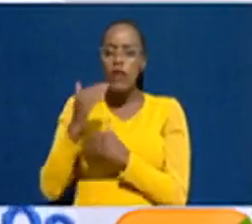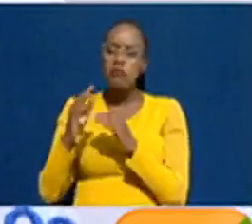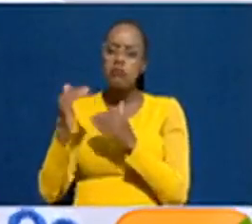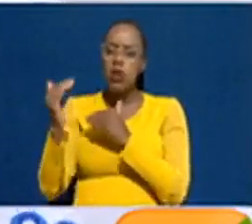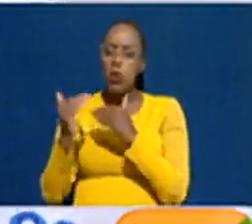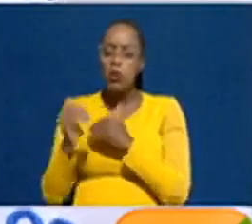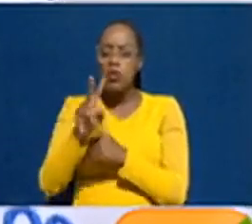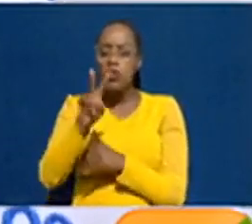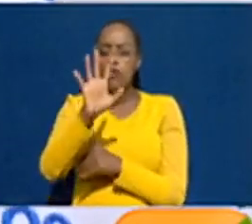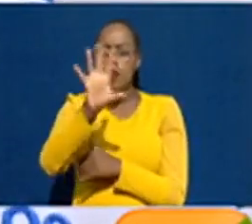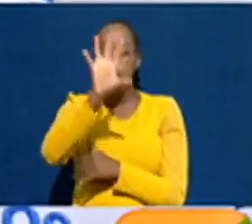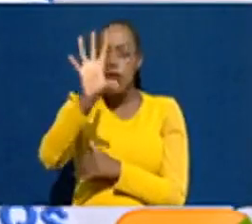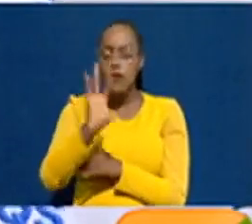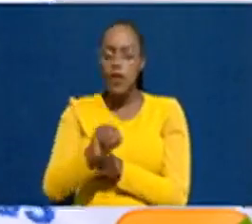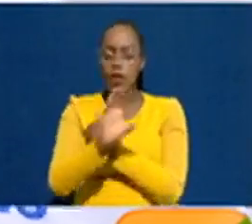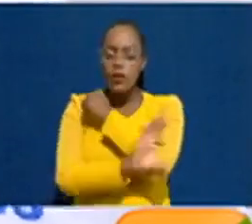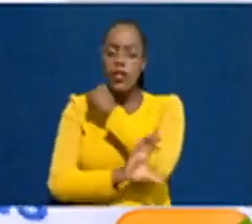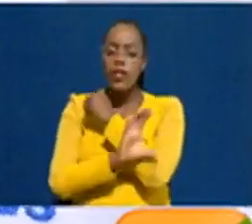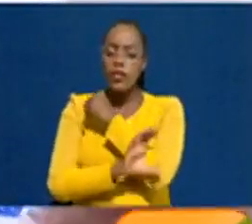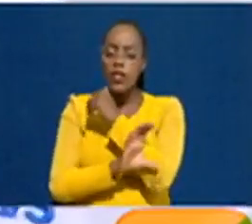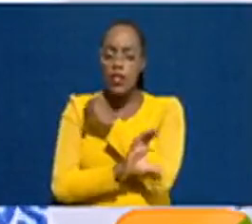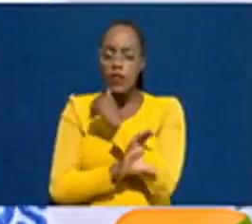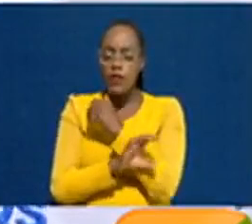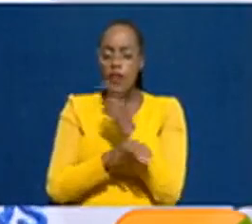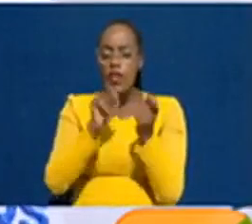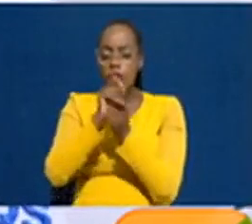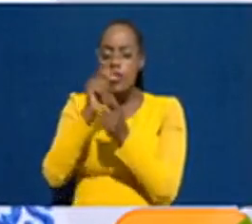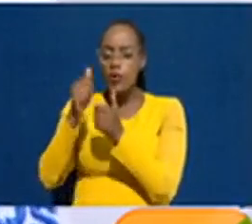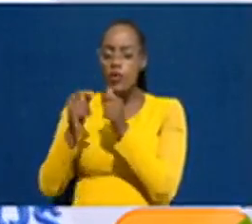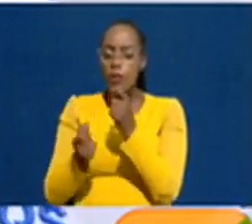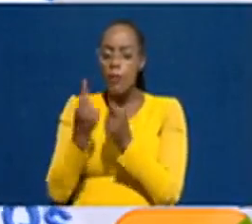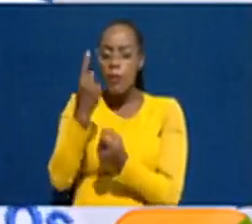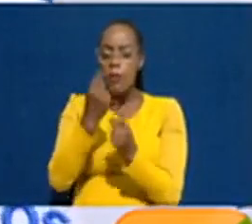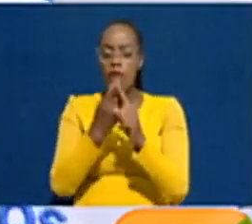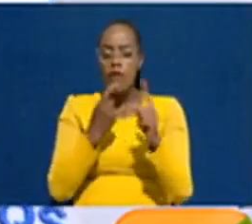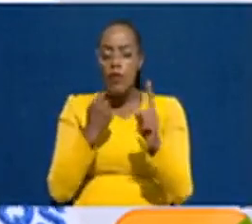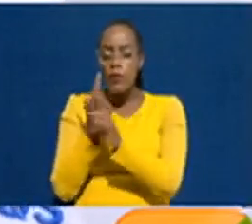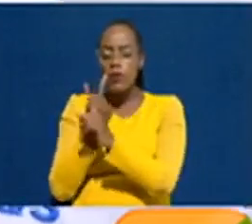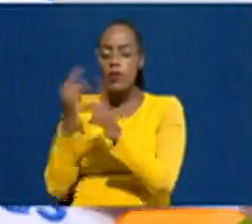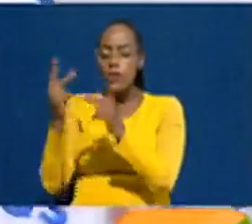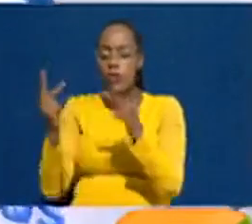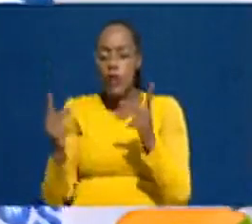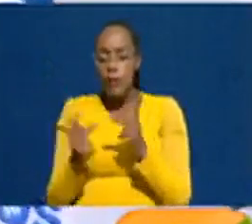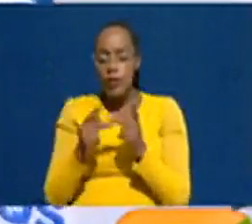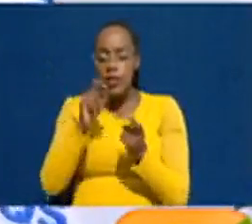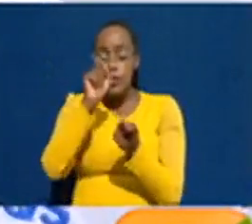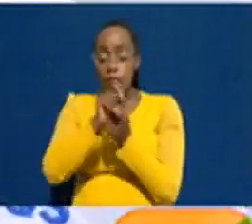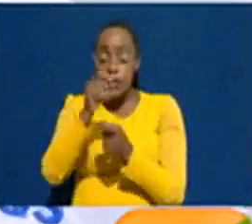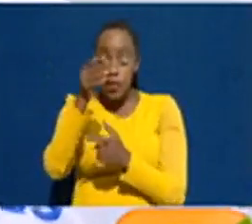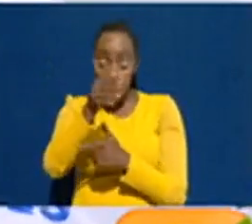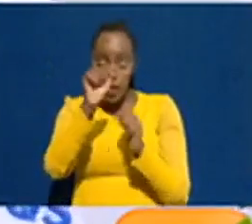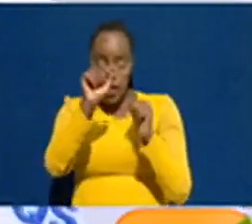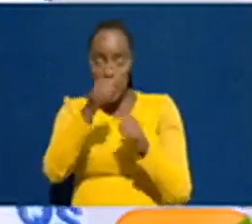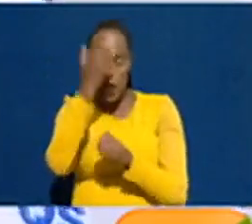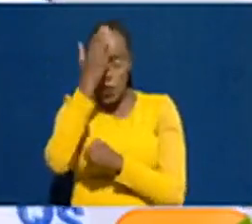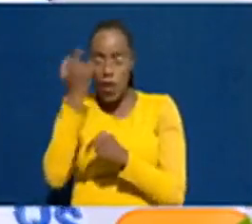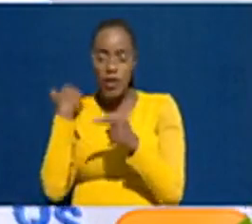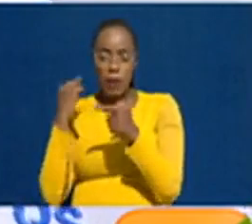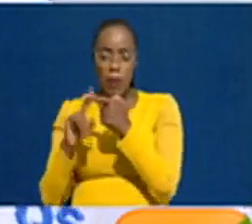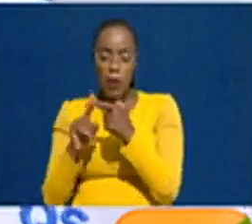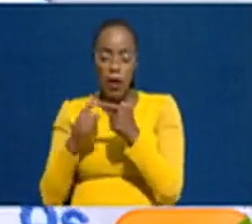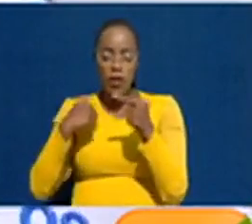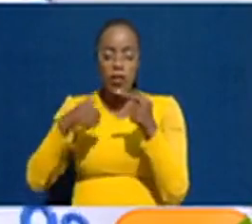about 25 African countries, samples coming in from, you know, across the border to be tested here. Because one,